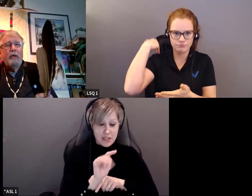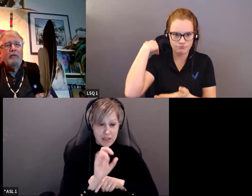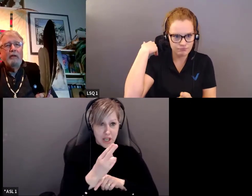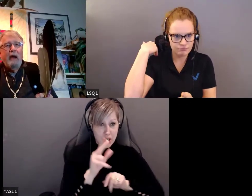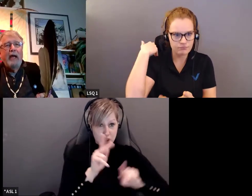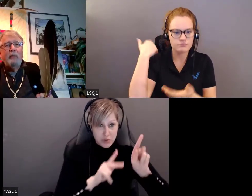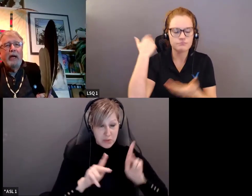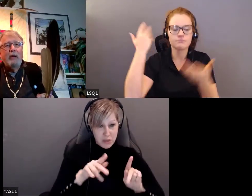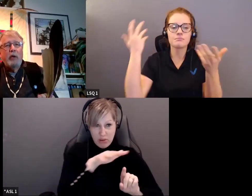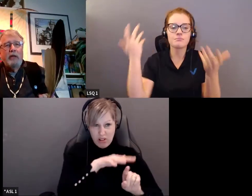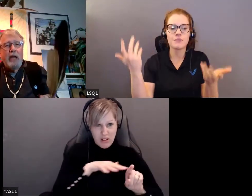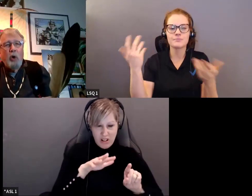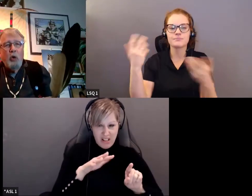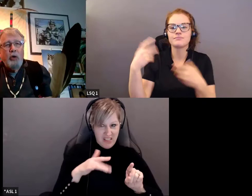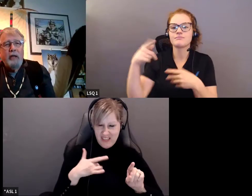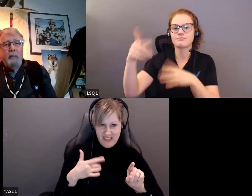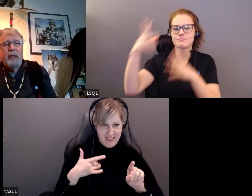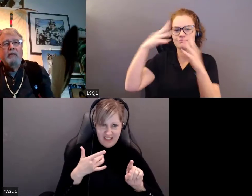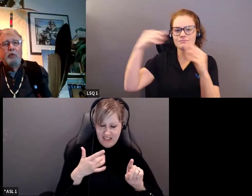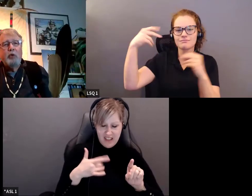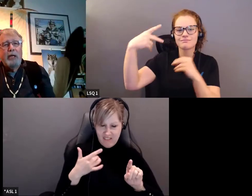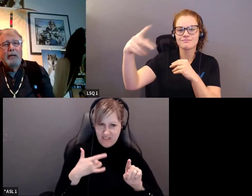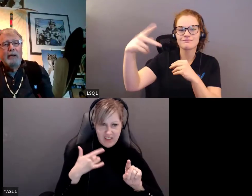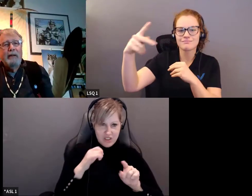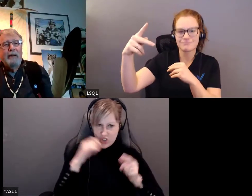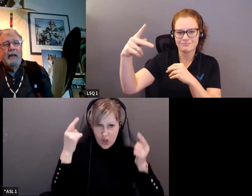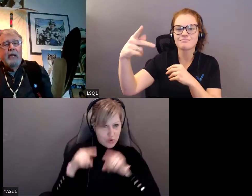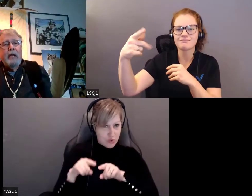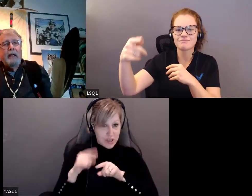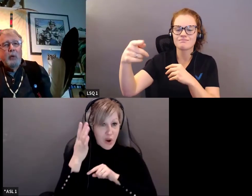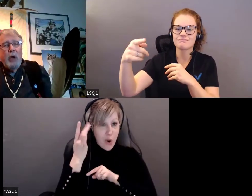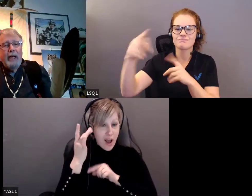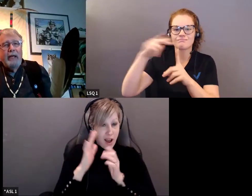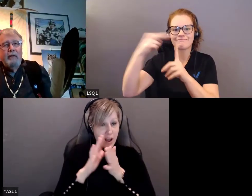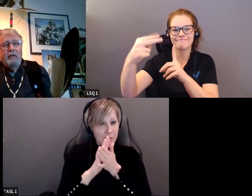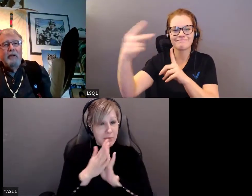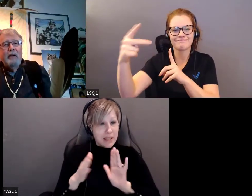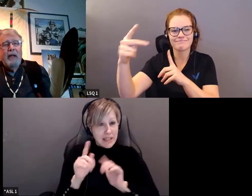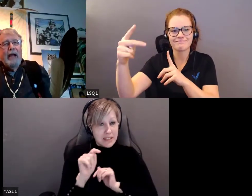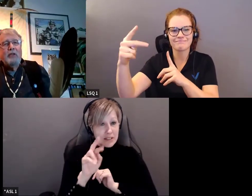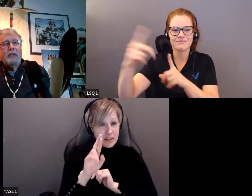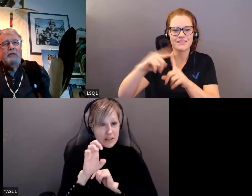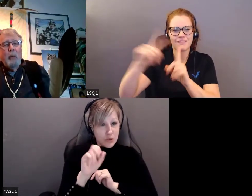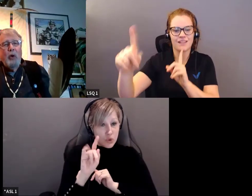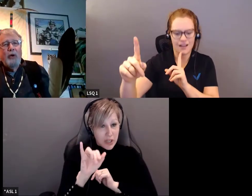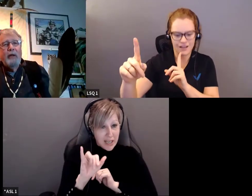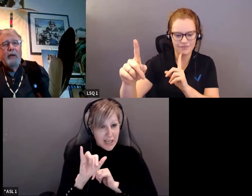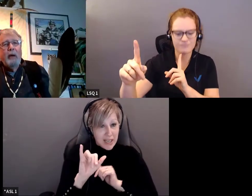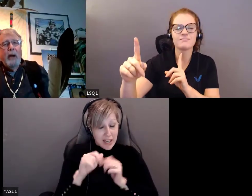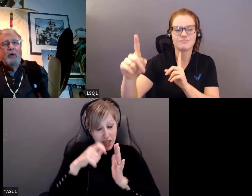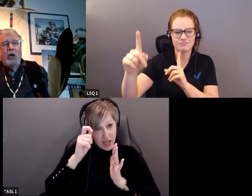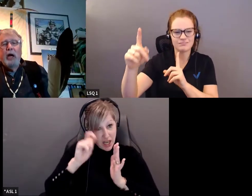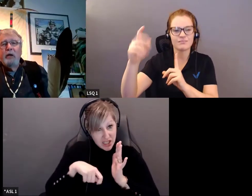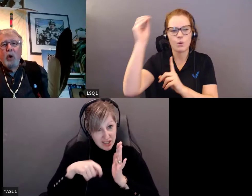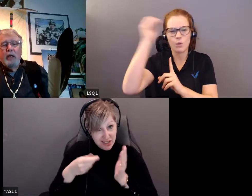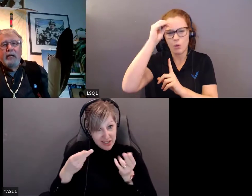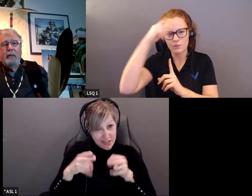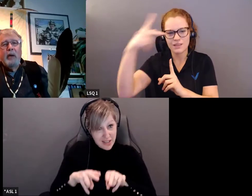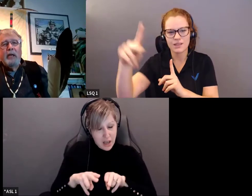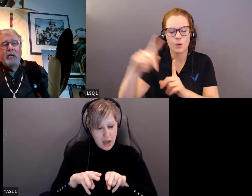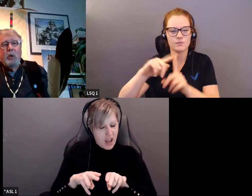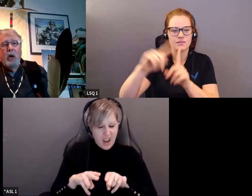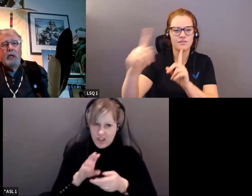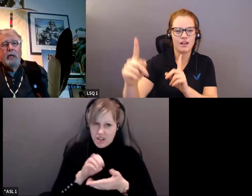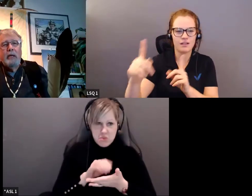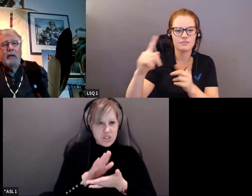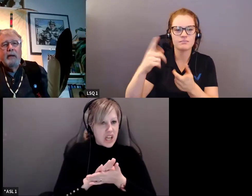to know this in time because what they wrote in their peace treaty, in their writings, actually spoke about not equality,